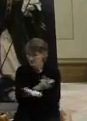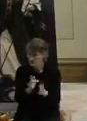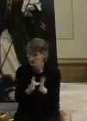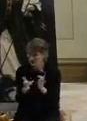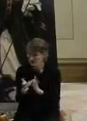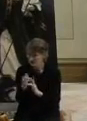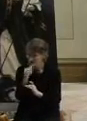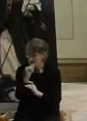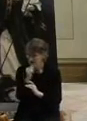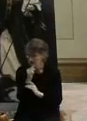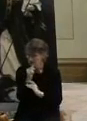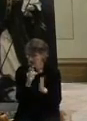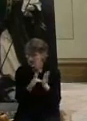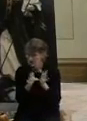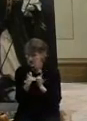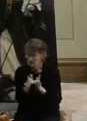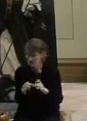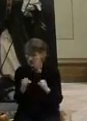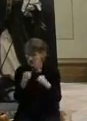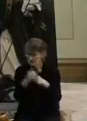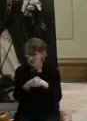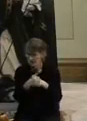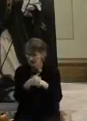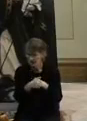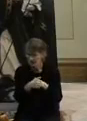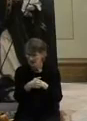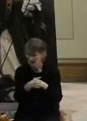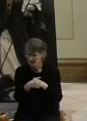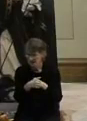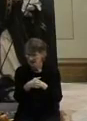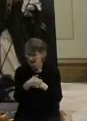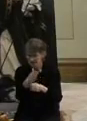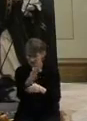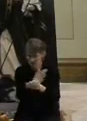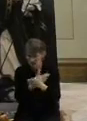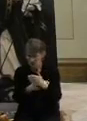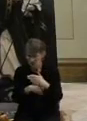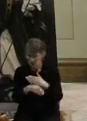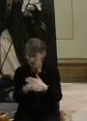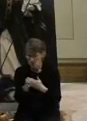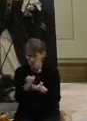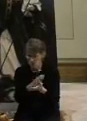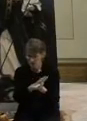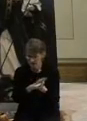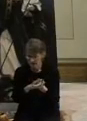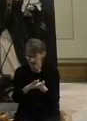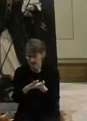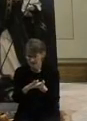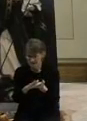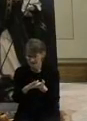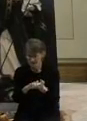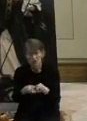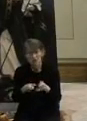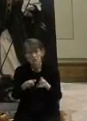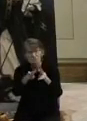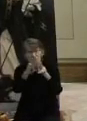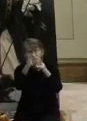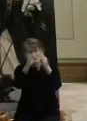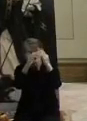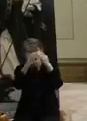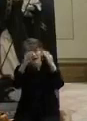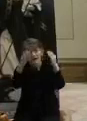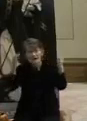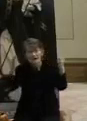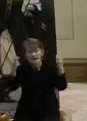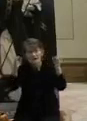suffer, he took bread in his holy and venerable hands, and with eyes raised to heaven, to you, his